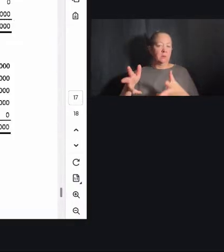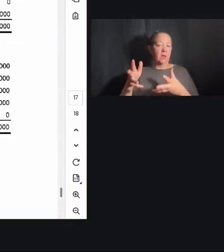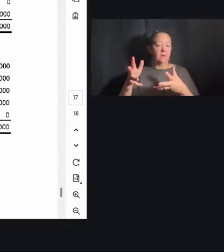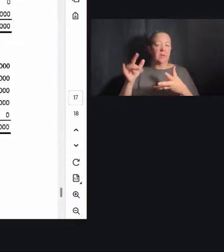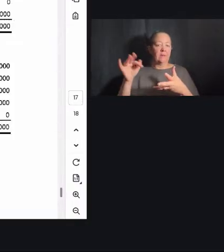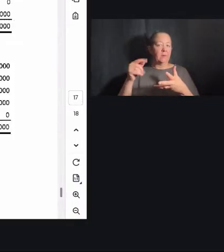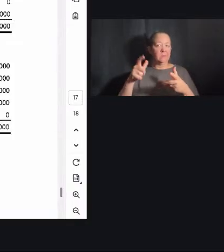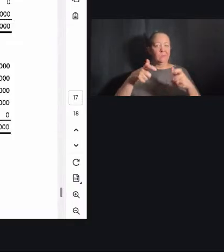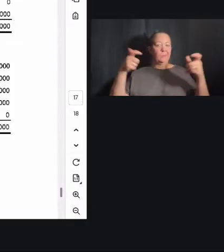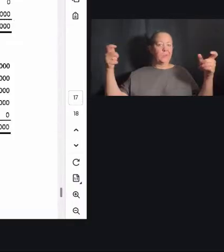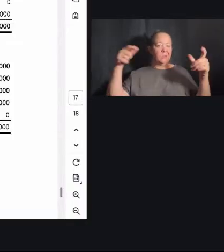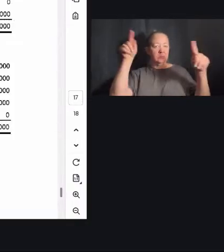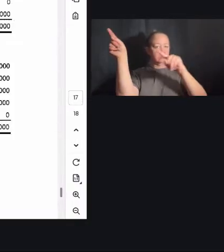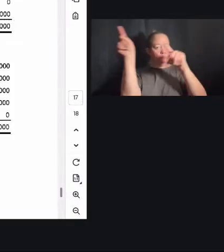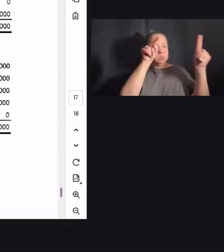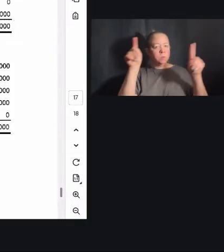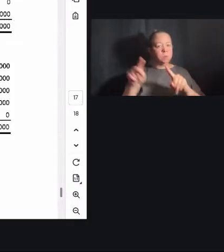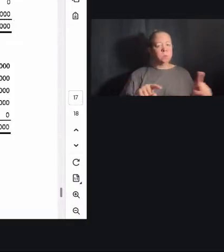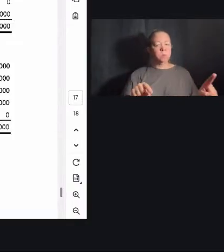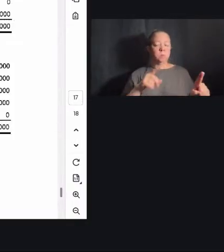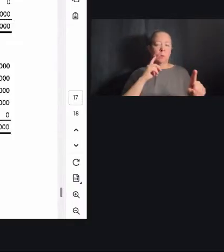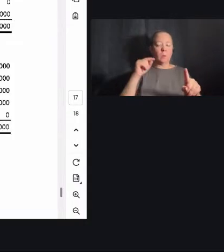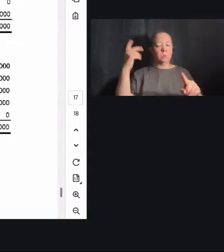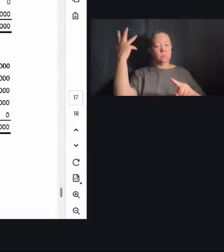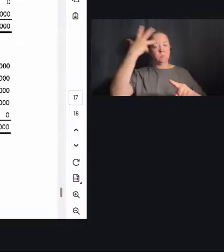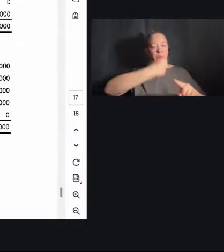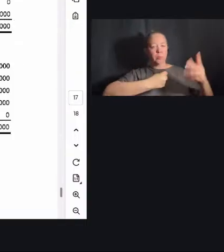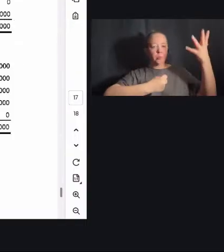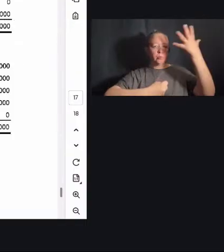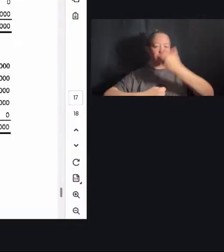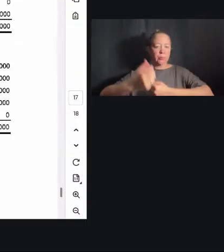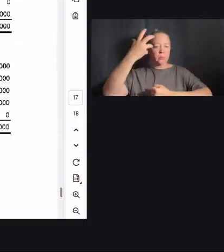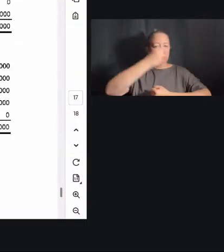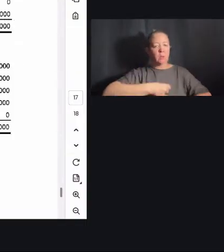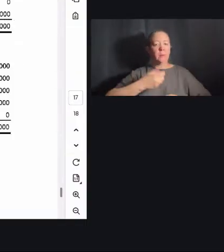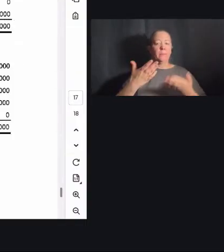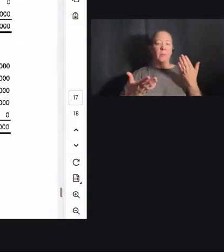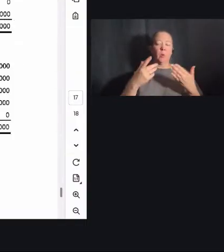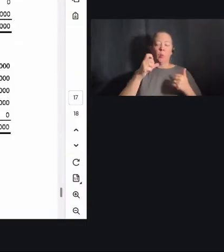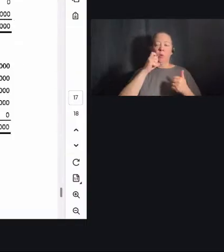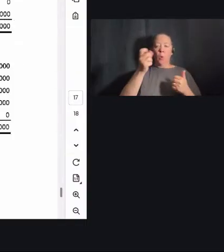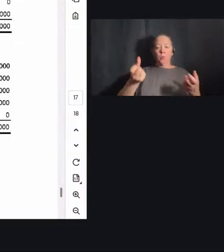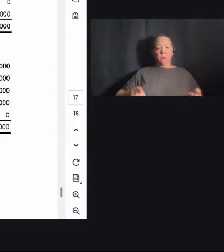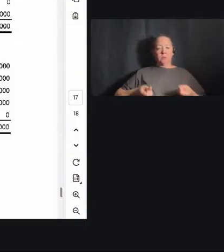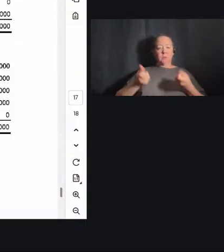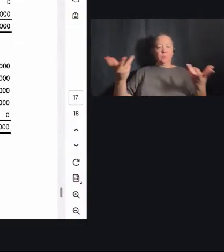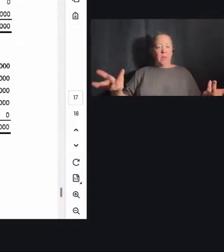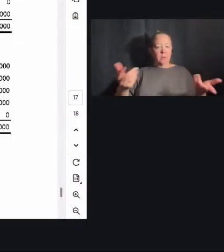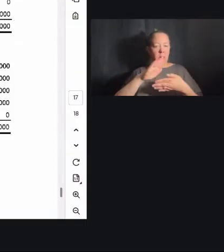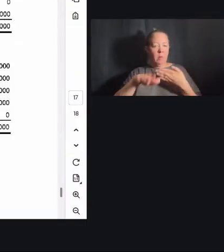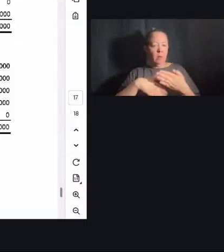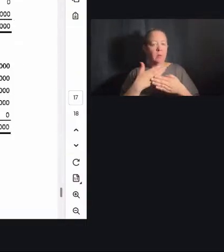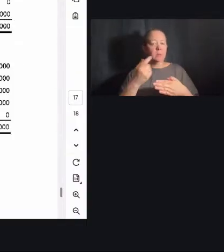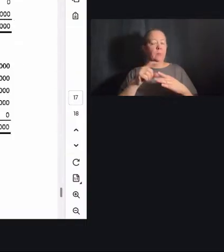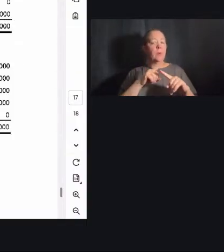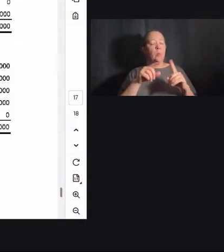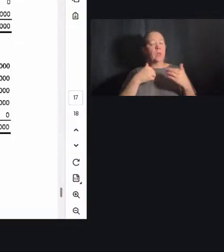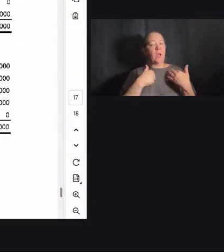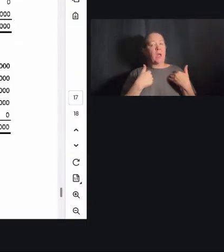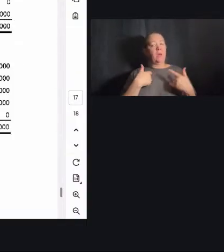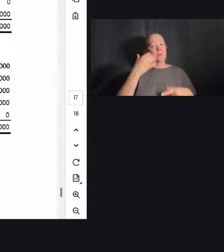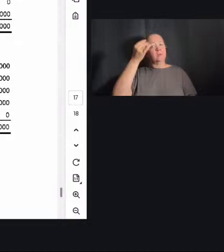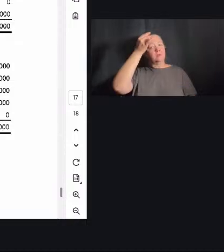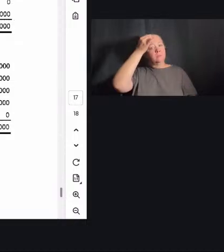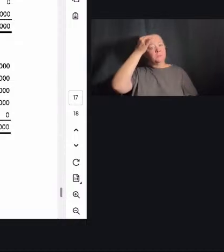it doesn't, we may not spend it all. So there is a logic to this being at 200. We've budgeted at